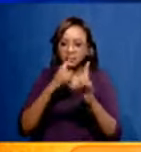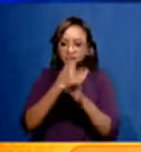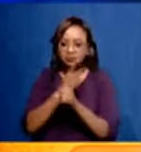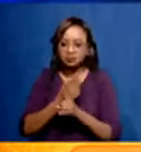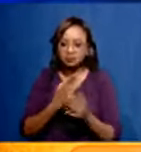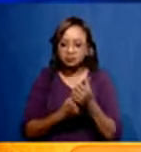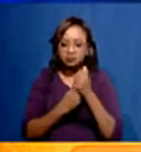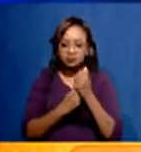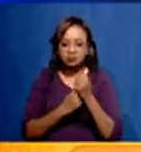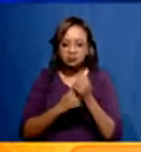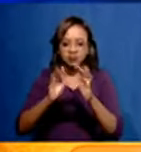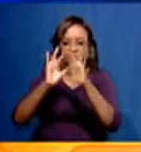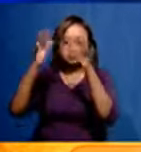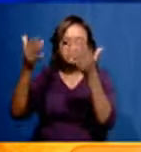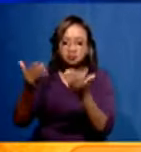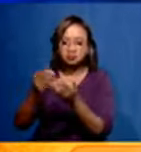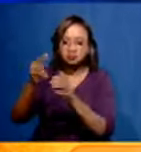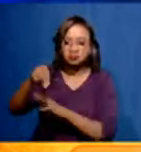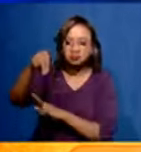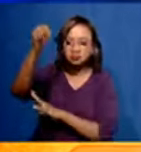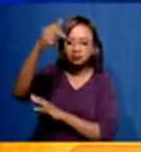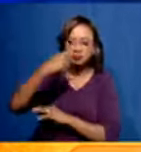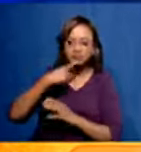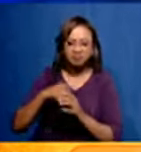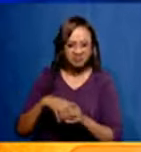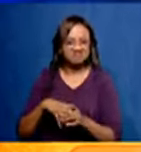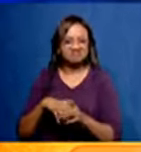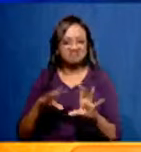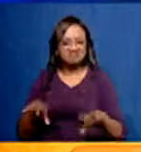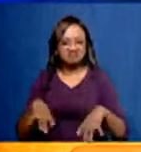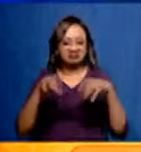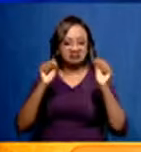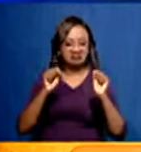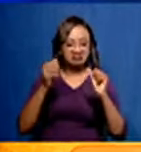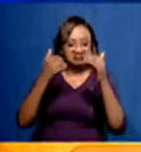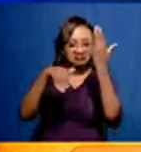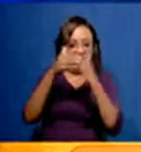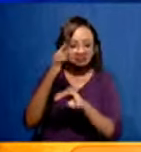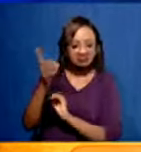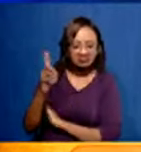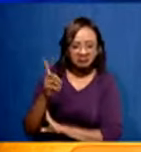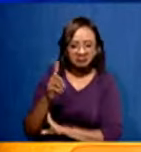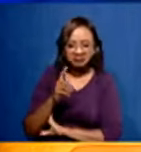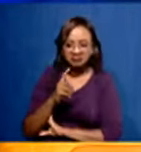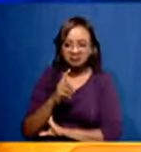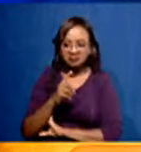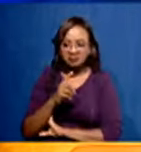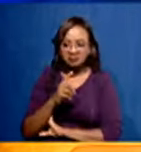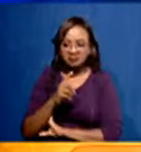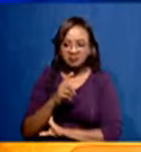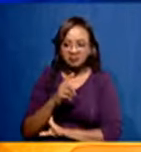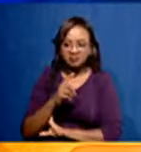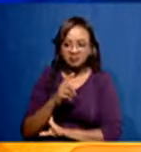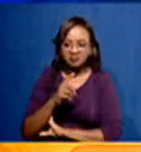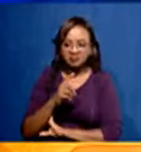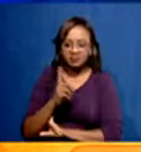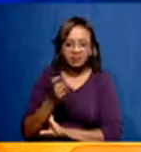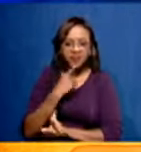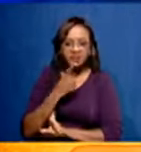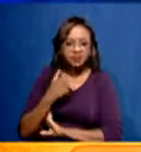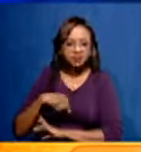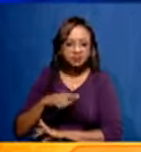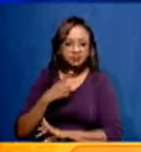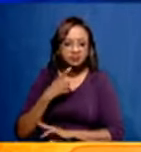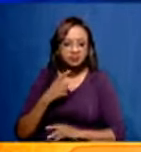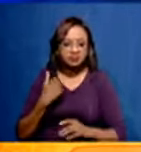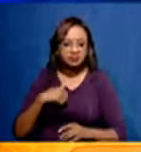the global north. They said, hey, Patrick, Chancellor of the University of Nairobi, it has a big brand. They say, we're ready